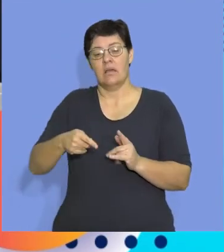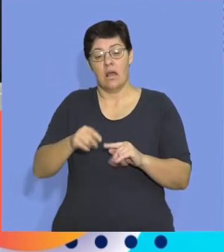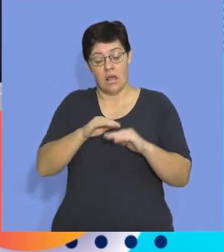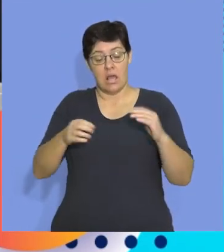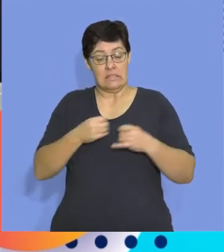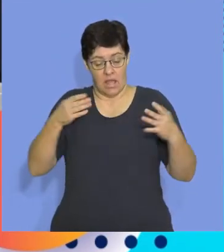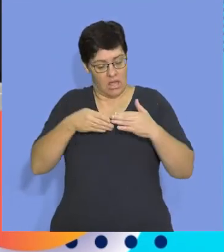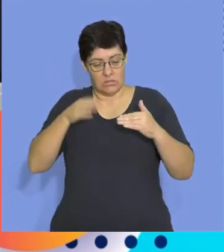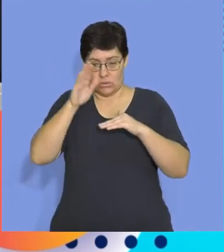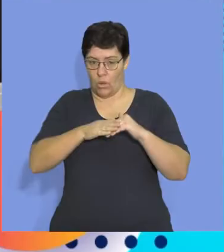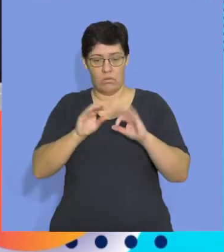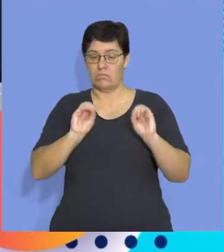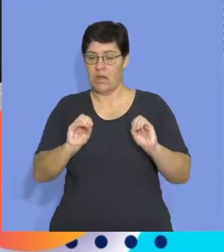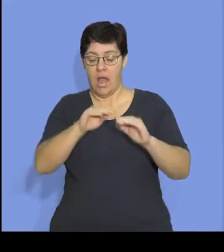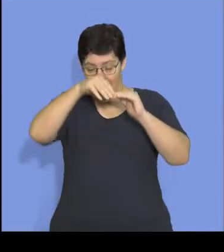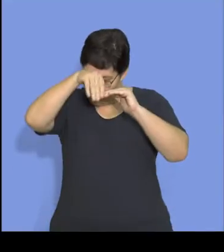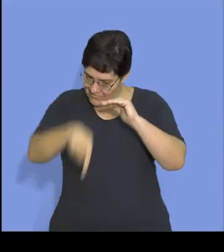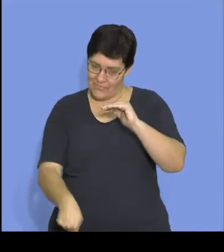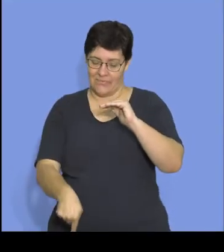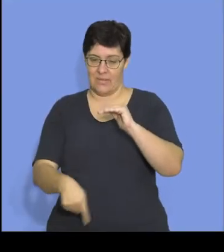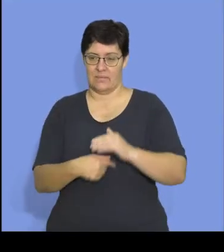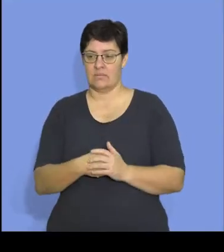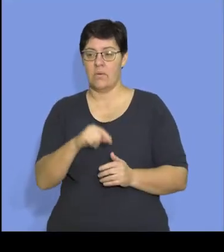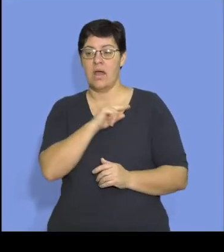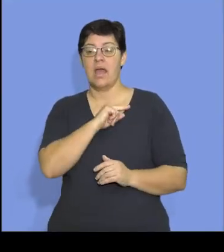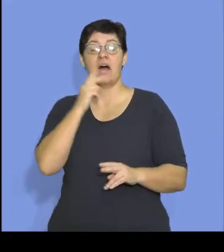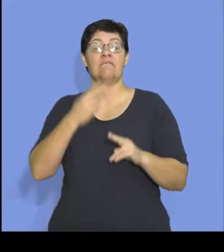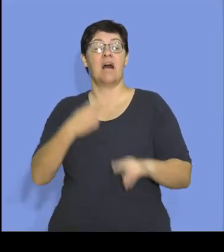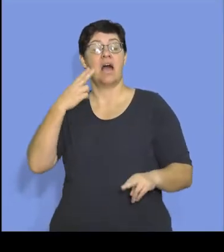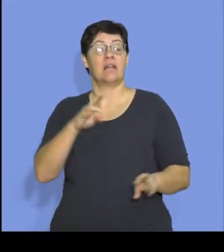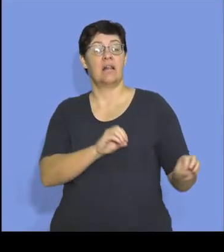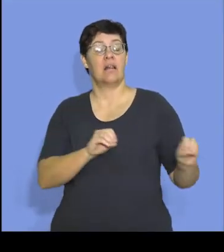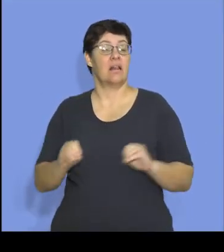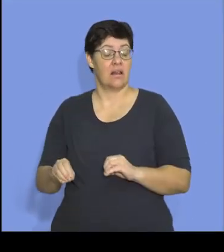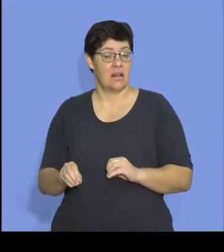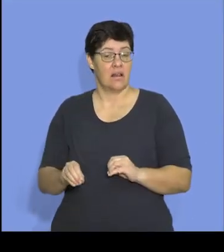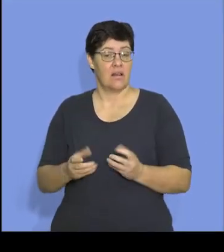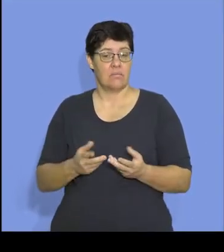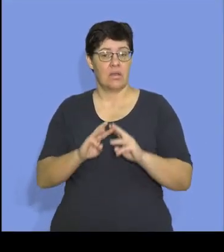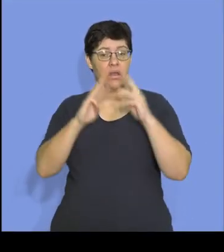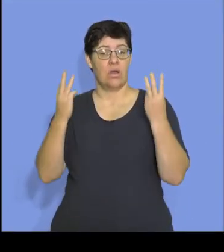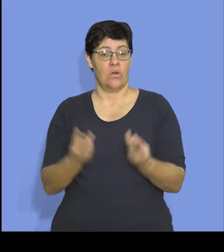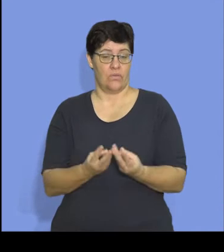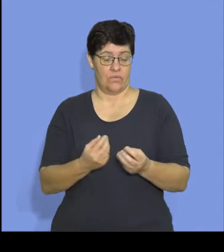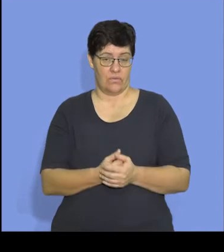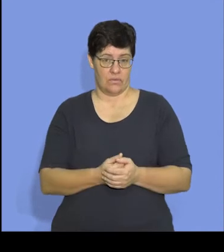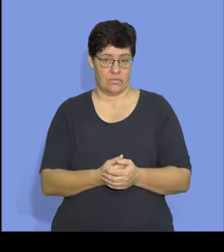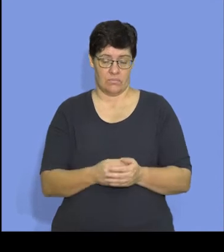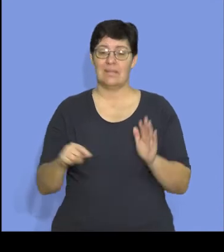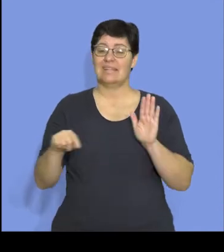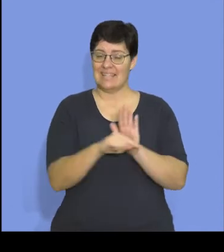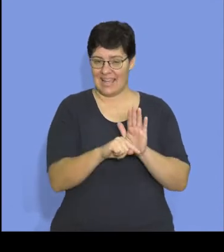it started, because the final displacement is going to be